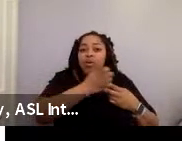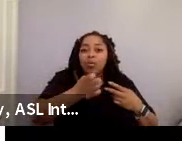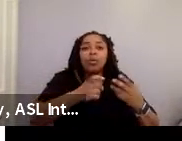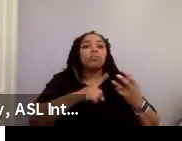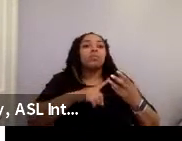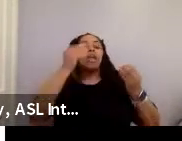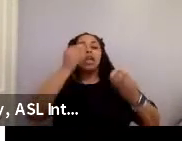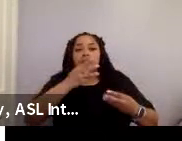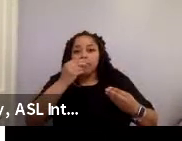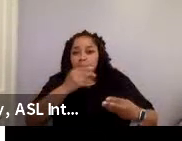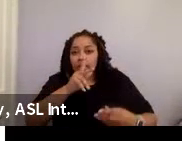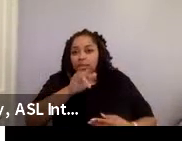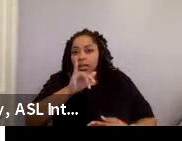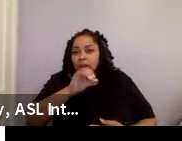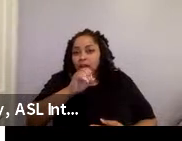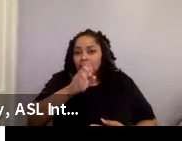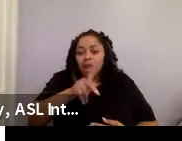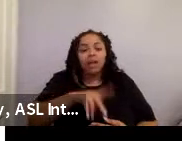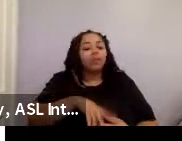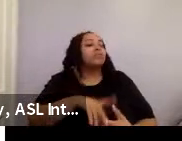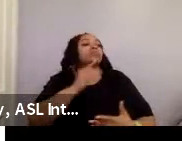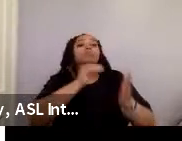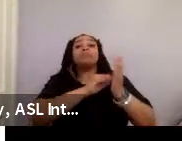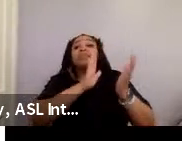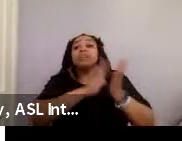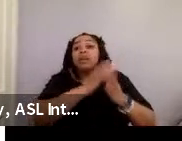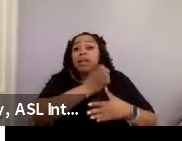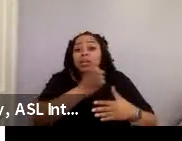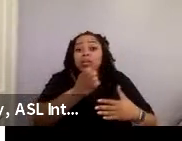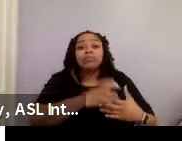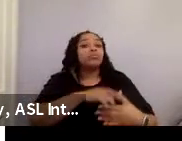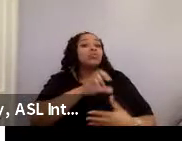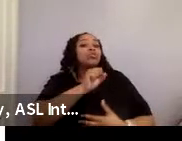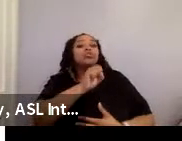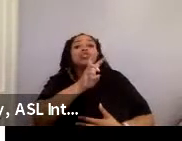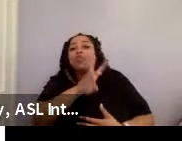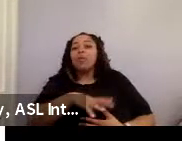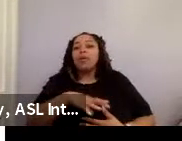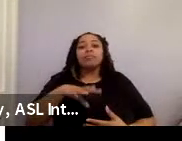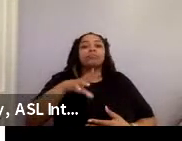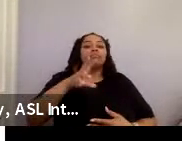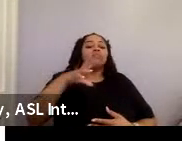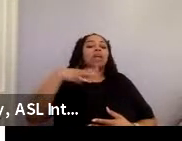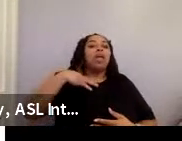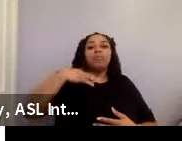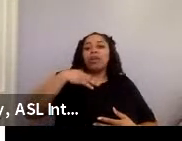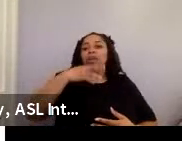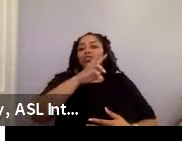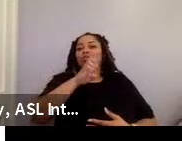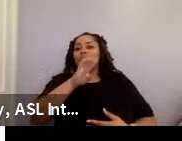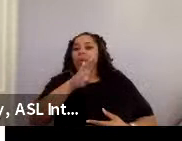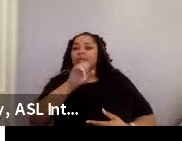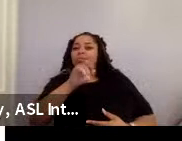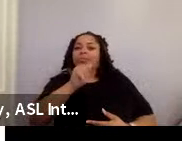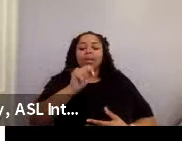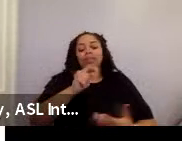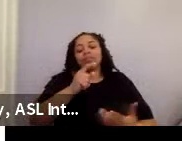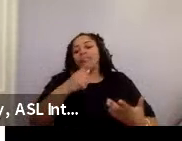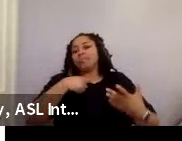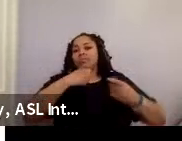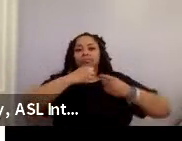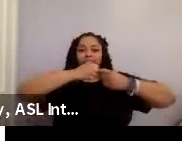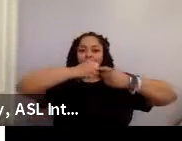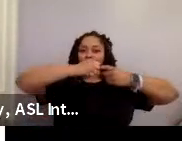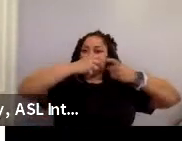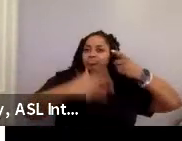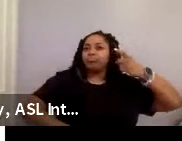machines, telecommunications equipment, software applications, websites. I would just like to take a moment to